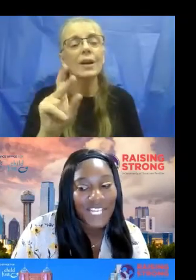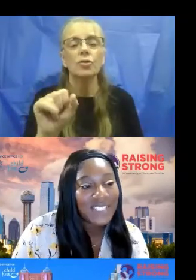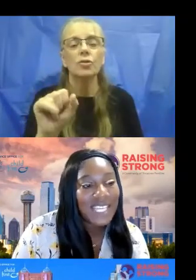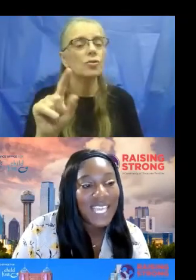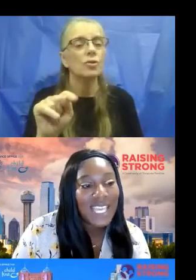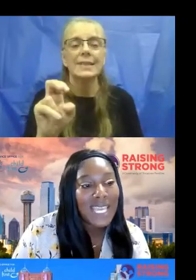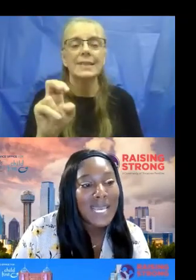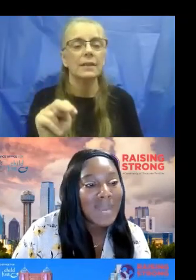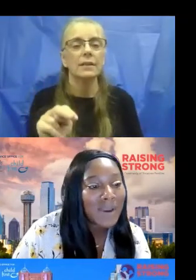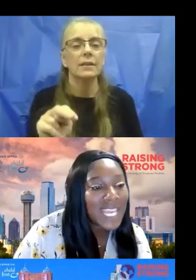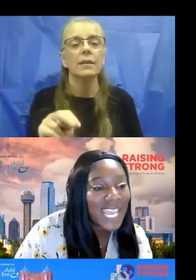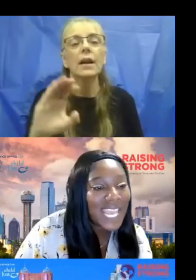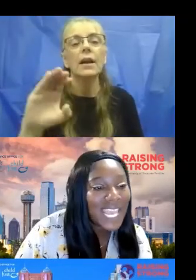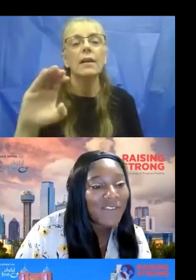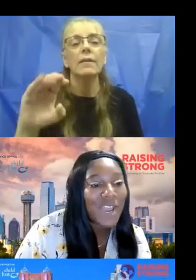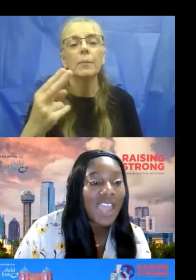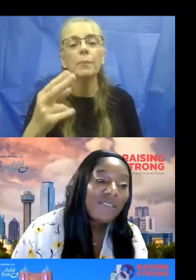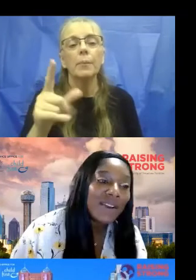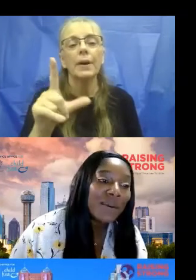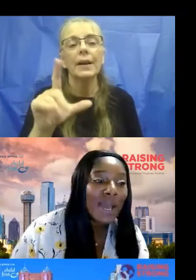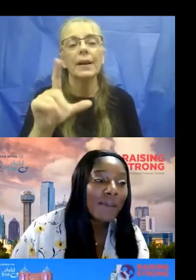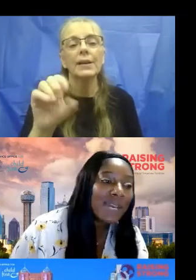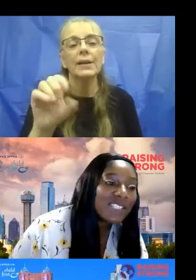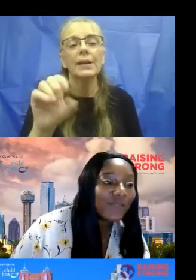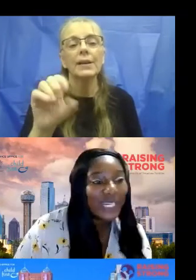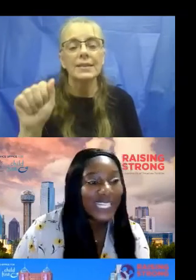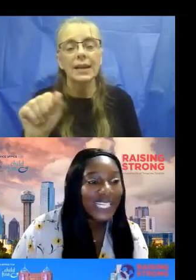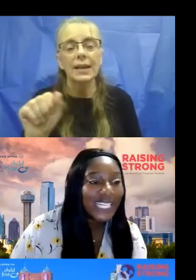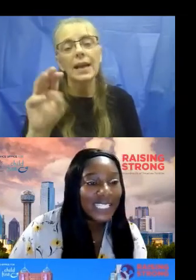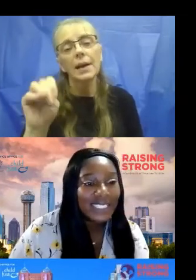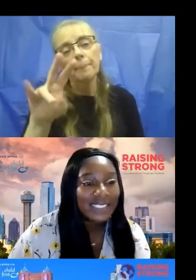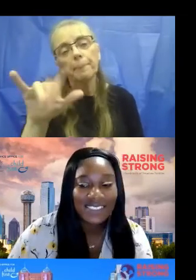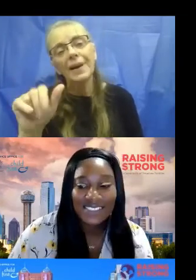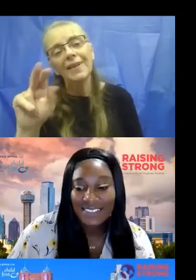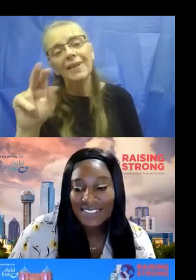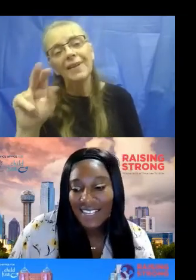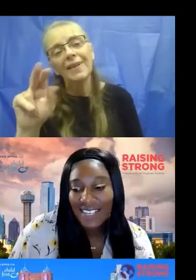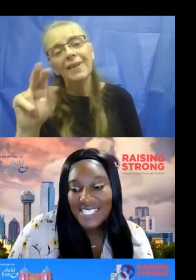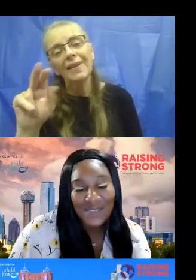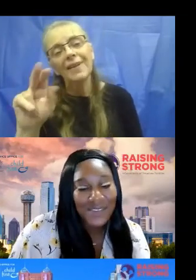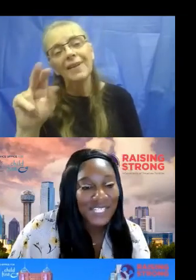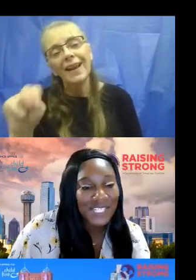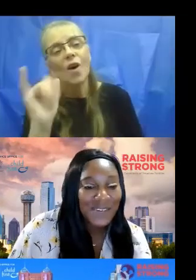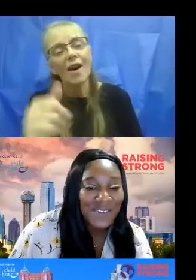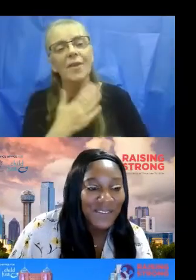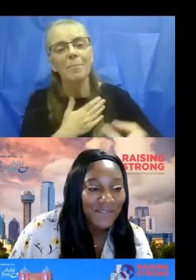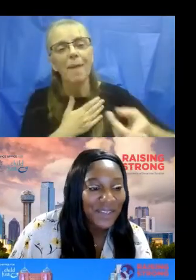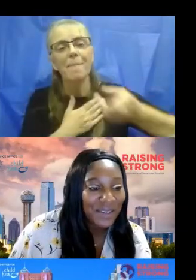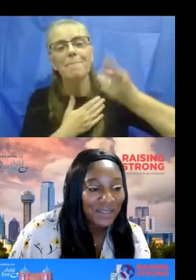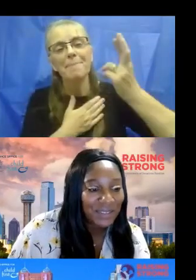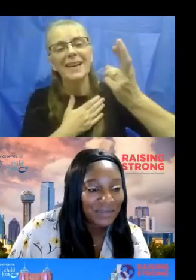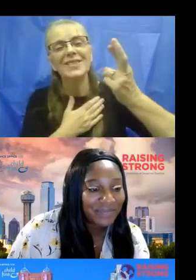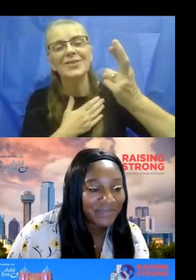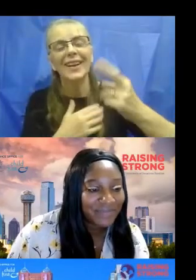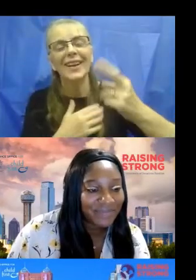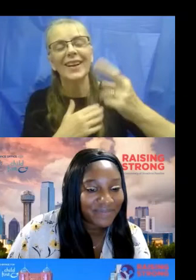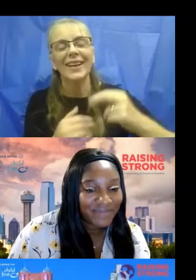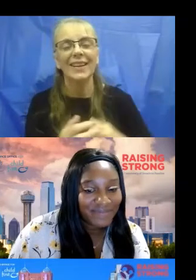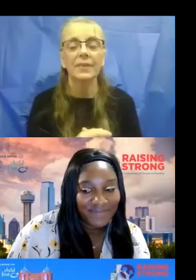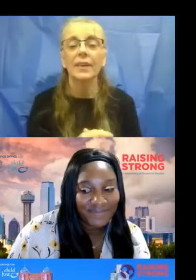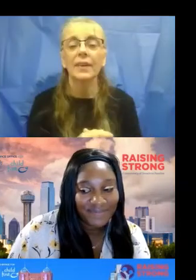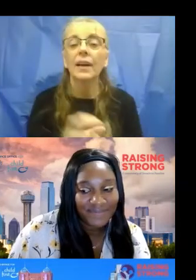From Chelsea King. Mary Ann Forever, my best friend. Sylvia, do you want to read a few?